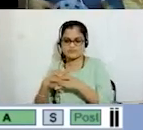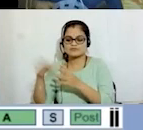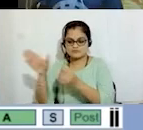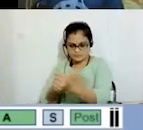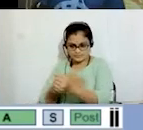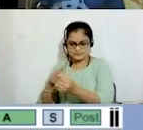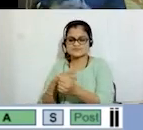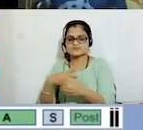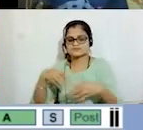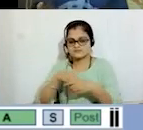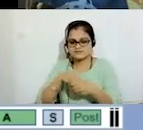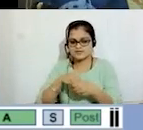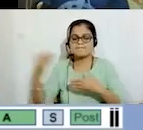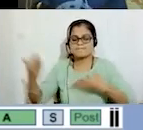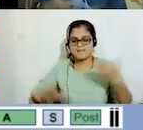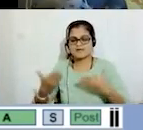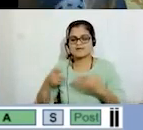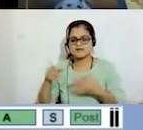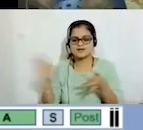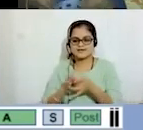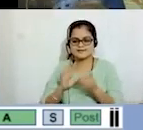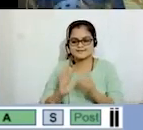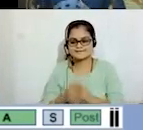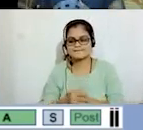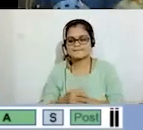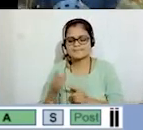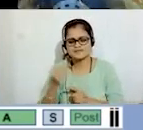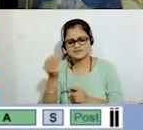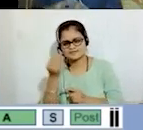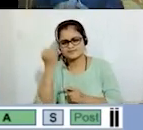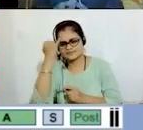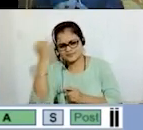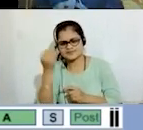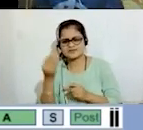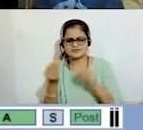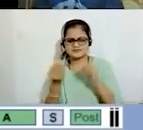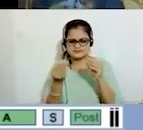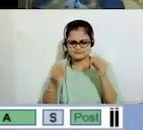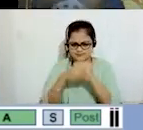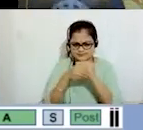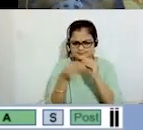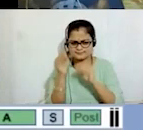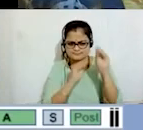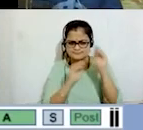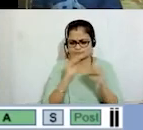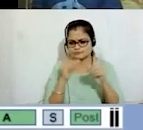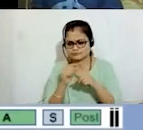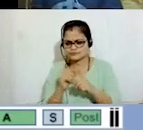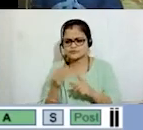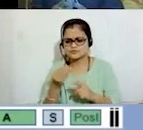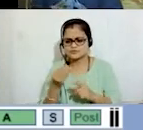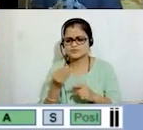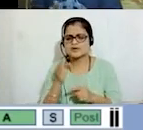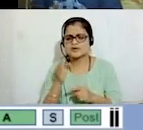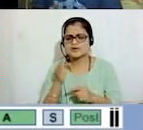associated with Bengal. So I tried to use those ideas and incorporate it in the song. And I tried to make a song out of